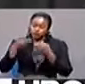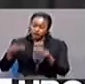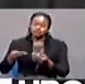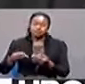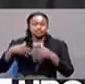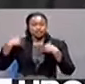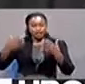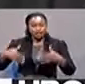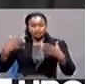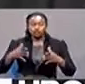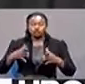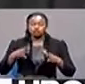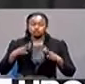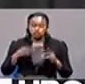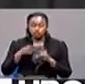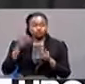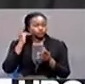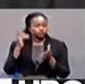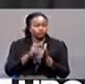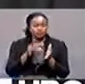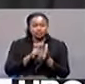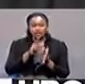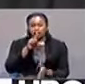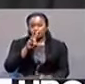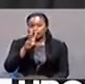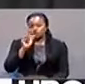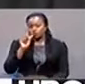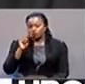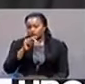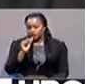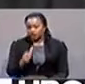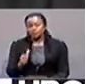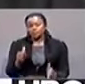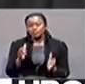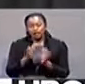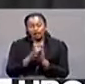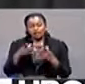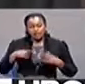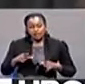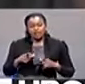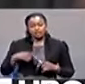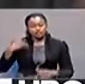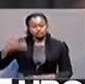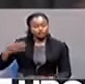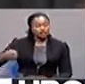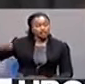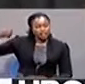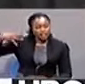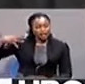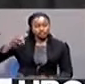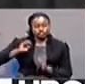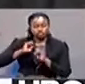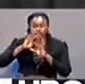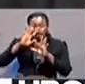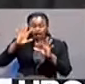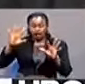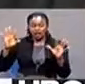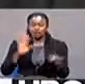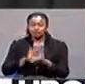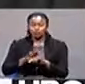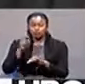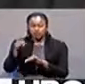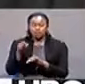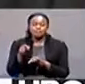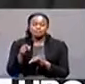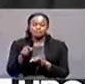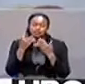rest to Dr. Cyprian Kizito Lwanga, and let perpetual light shine upon him. I thank